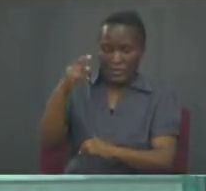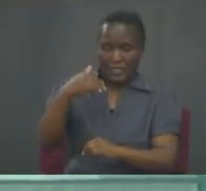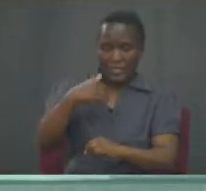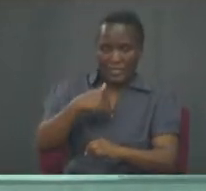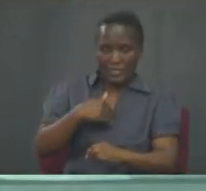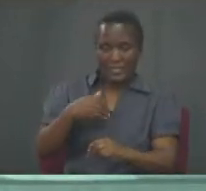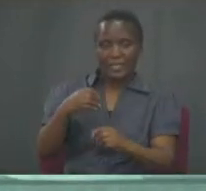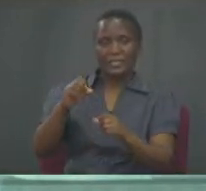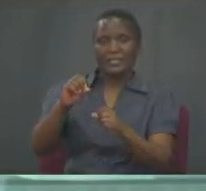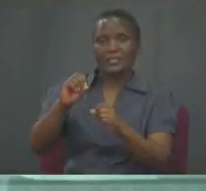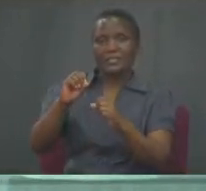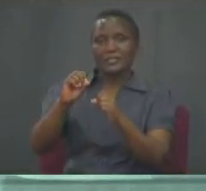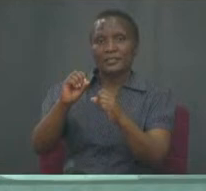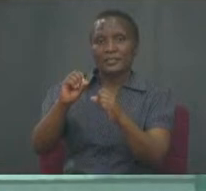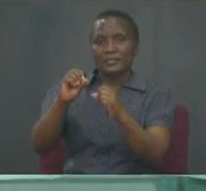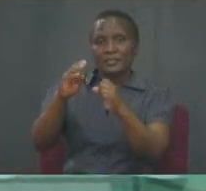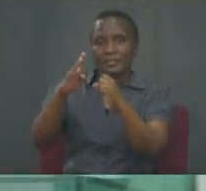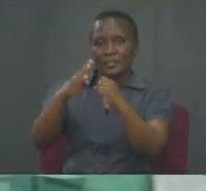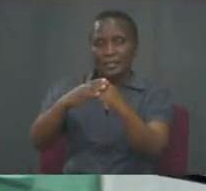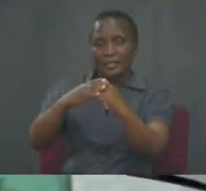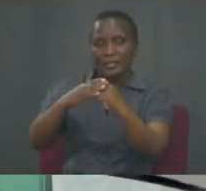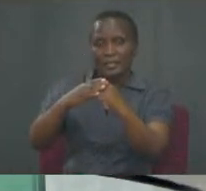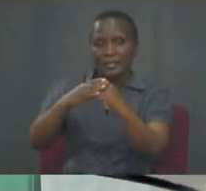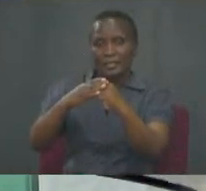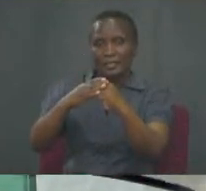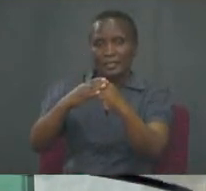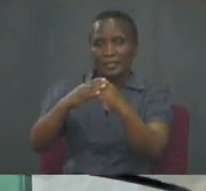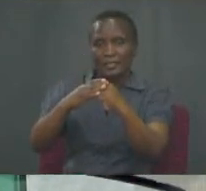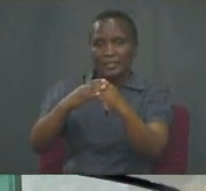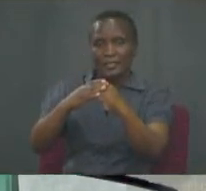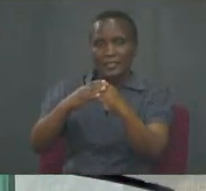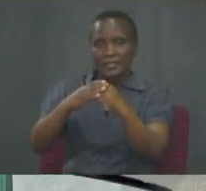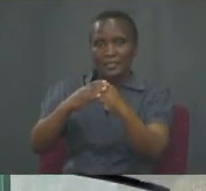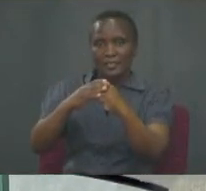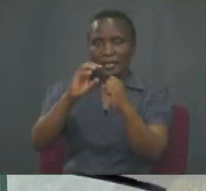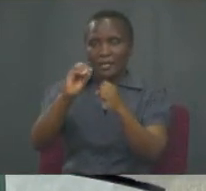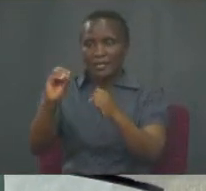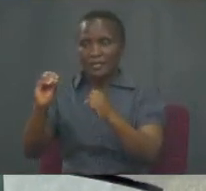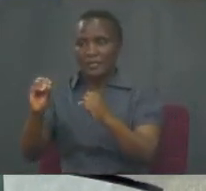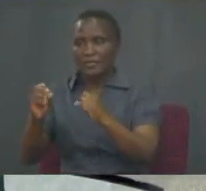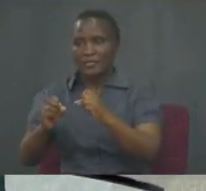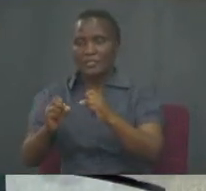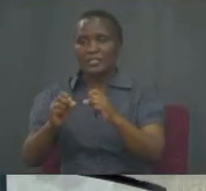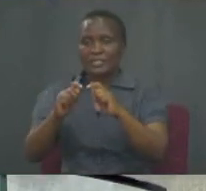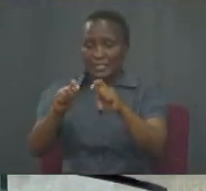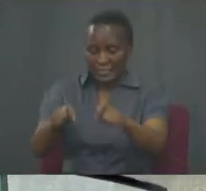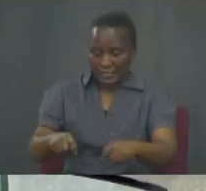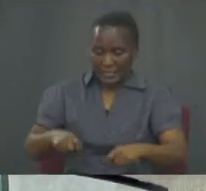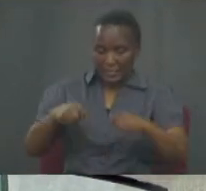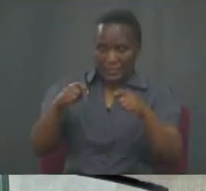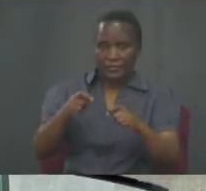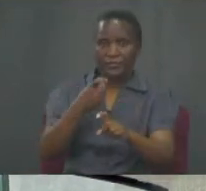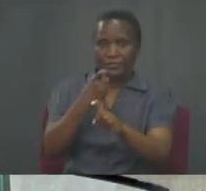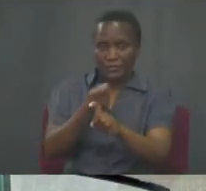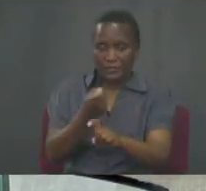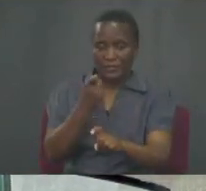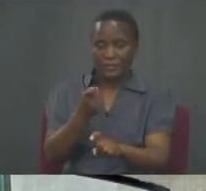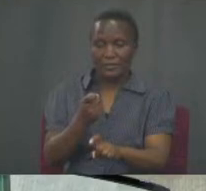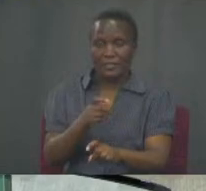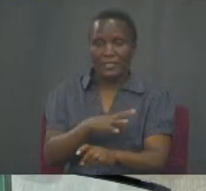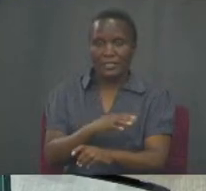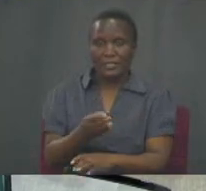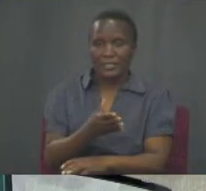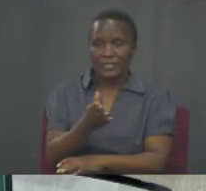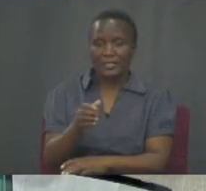iron. Ah. The problem surfaces again. Jabin has chariots, and they are